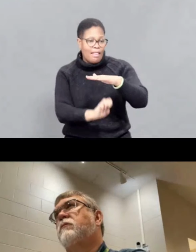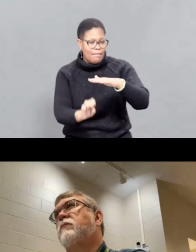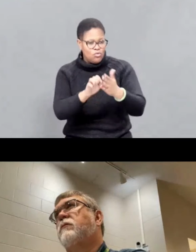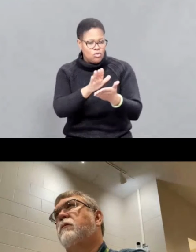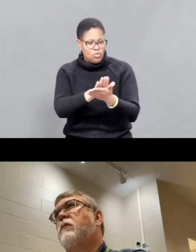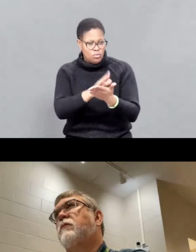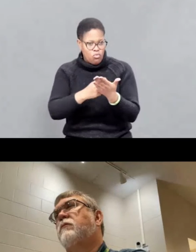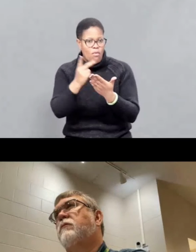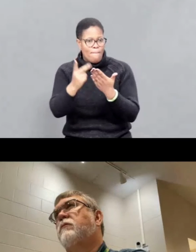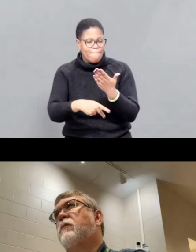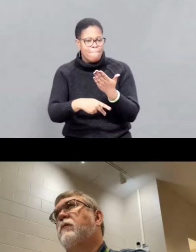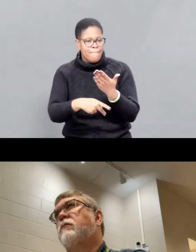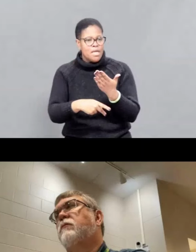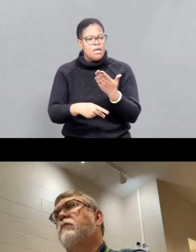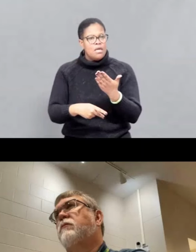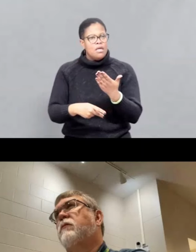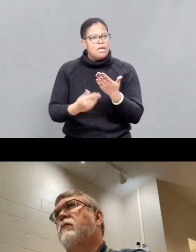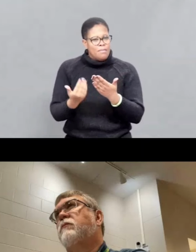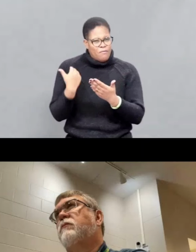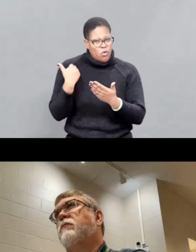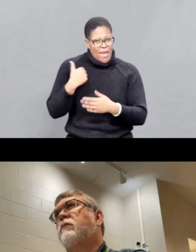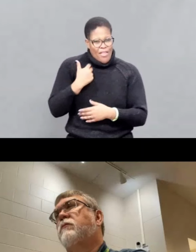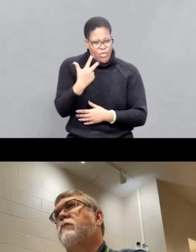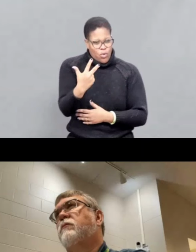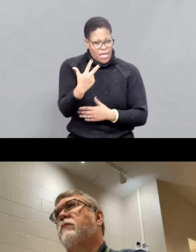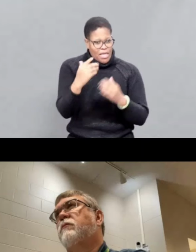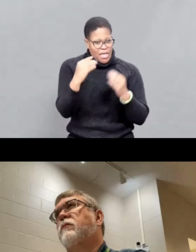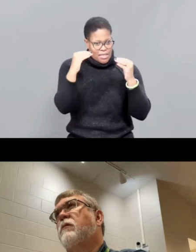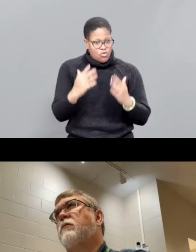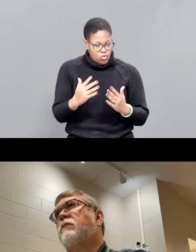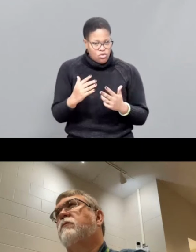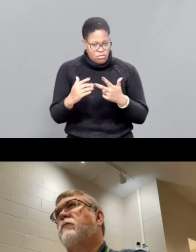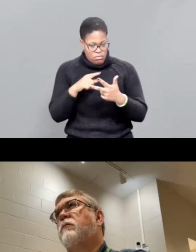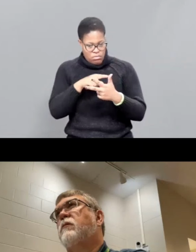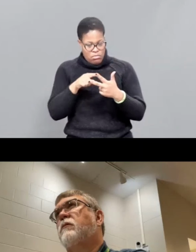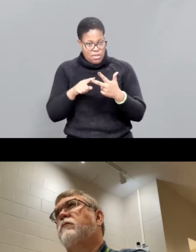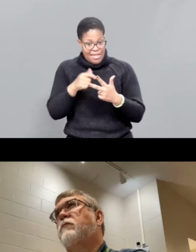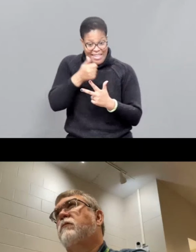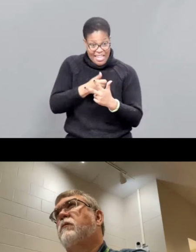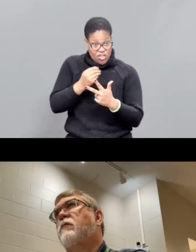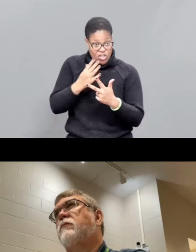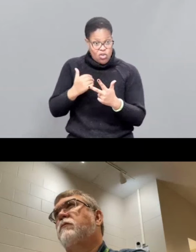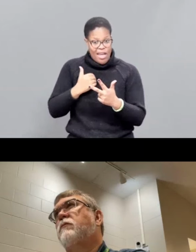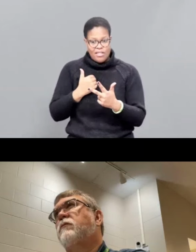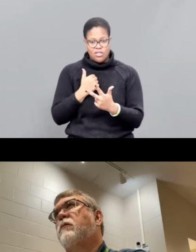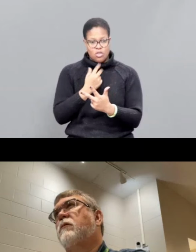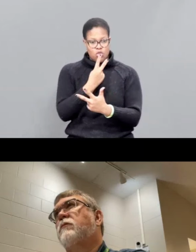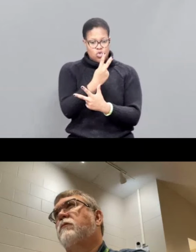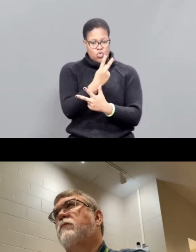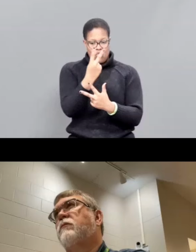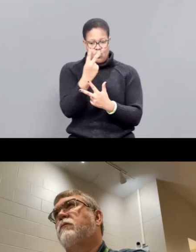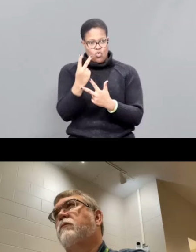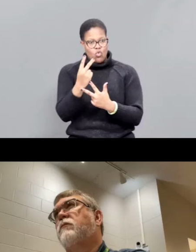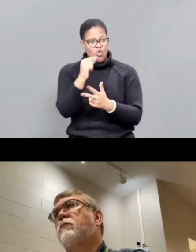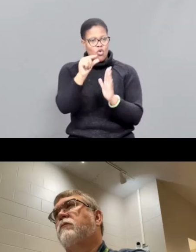school program, we have 3 teachers and each teacher has 2 grade levels right